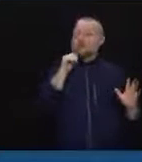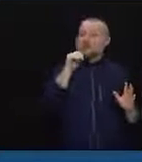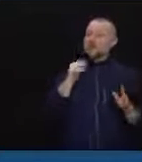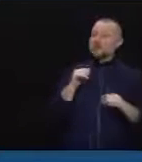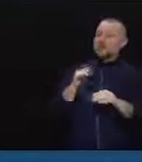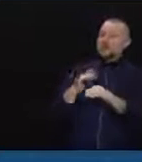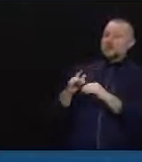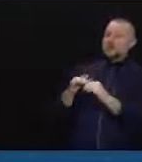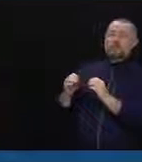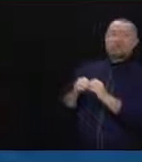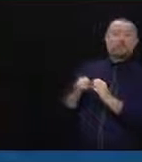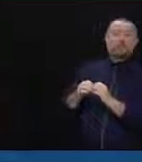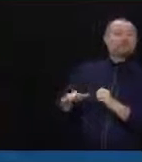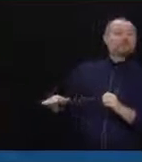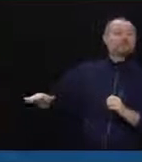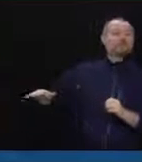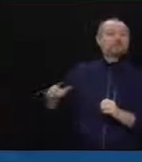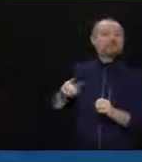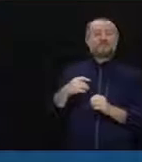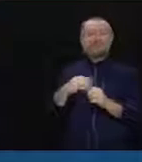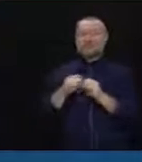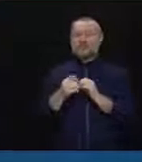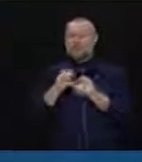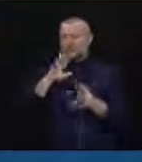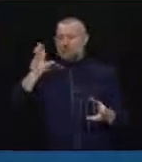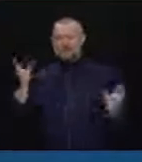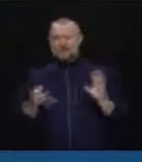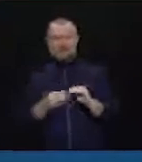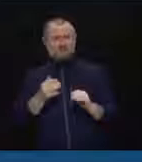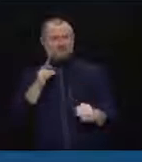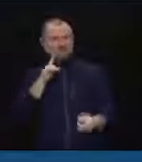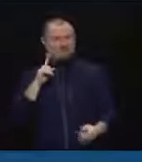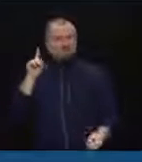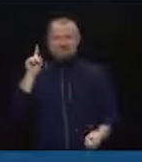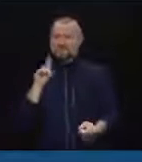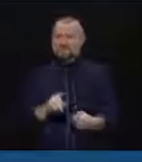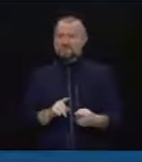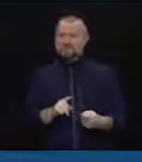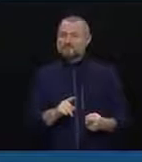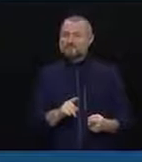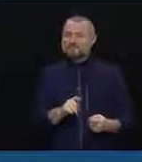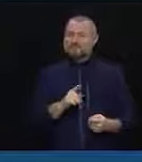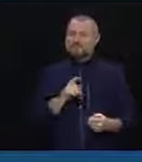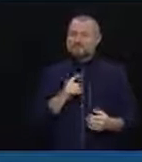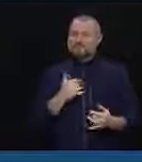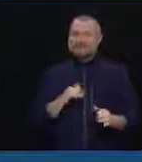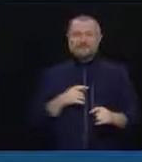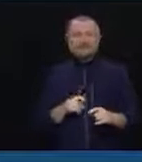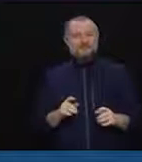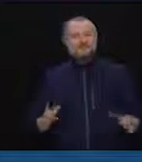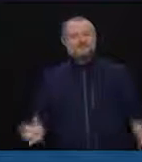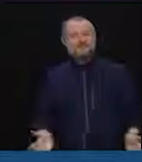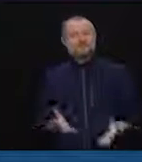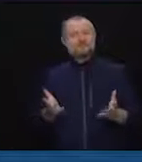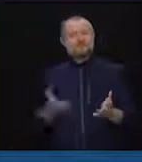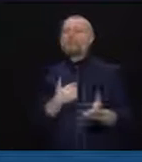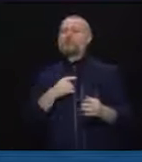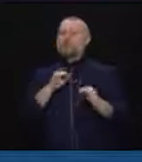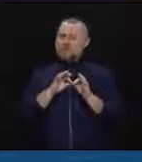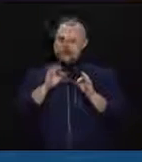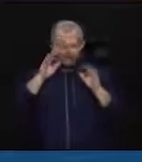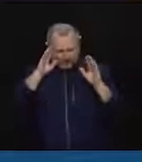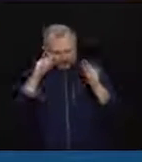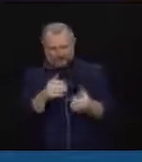have been declining. So this is something we're going to continue. Remind, despite what happens, we are going to continue focusing on vaccinations and our boosters.